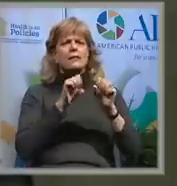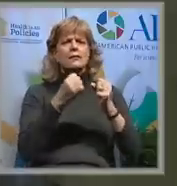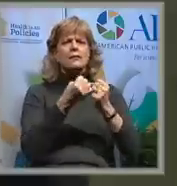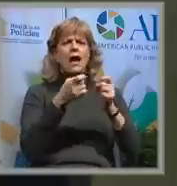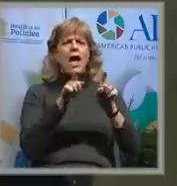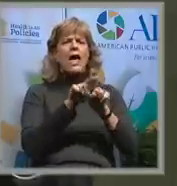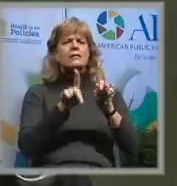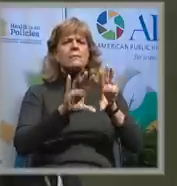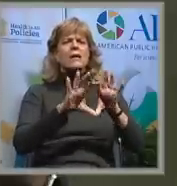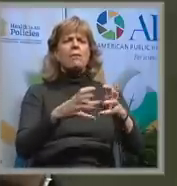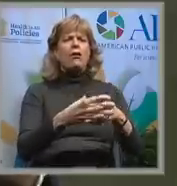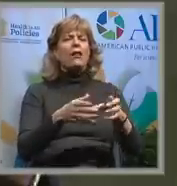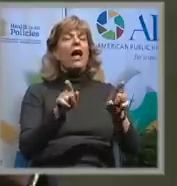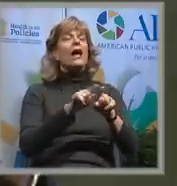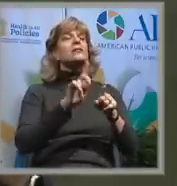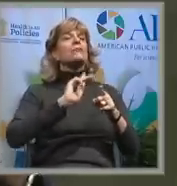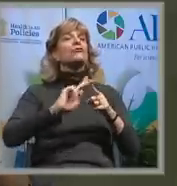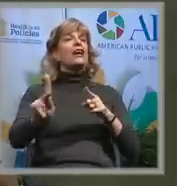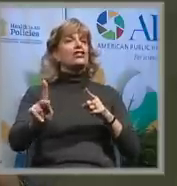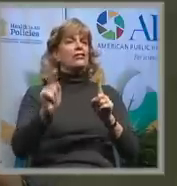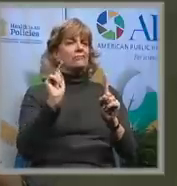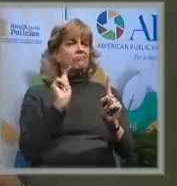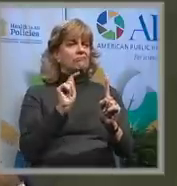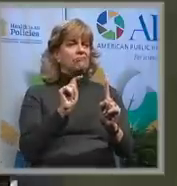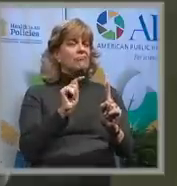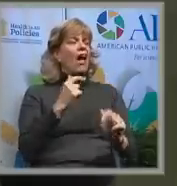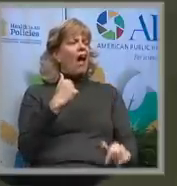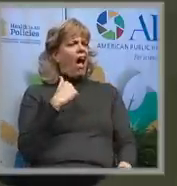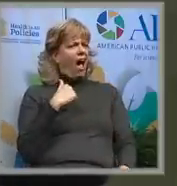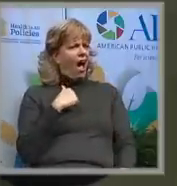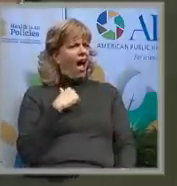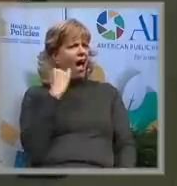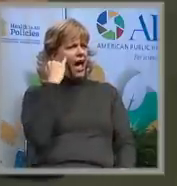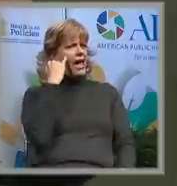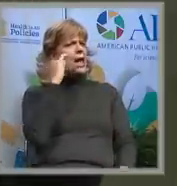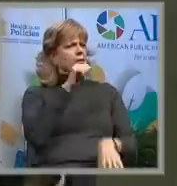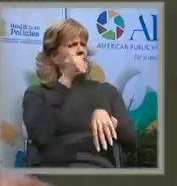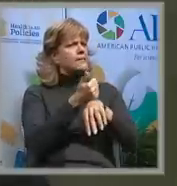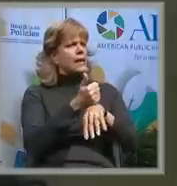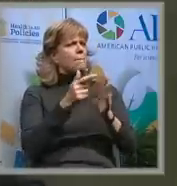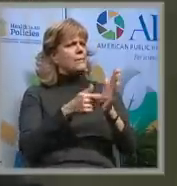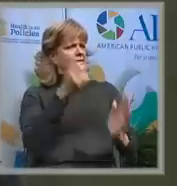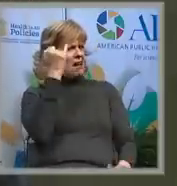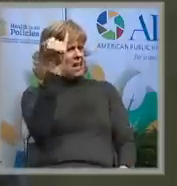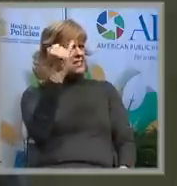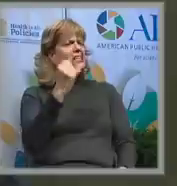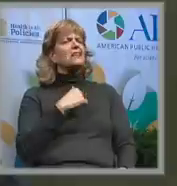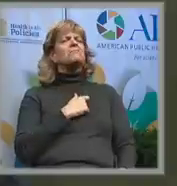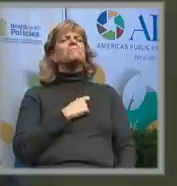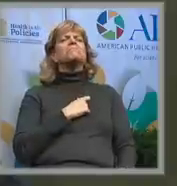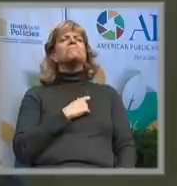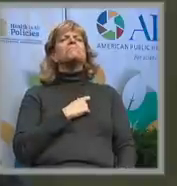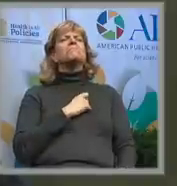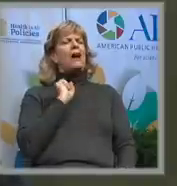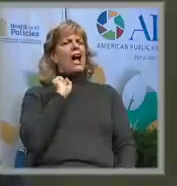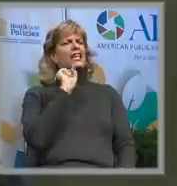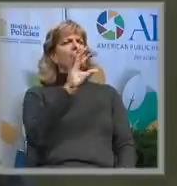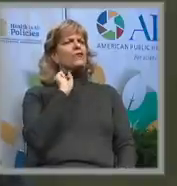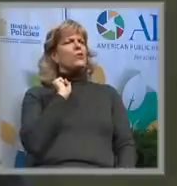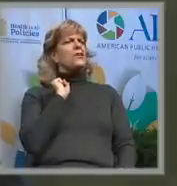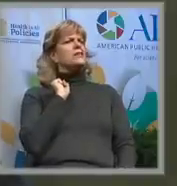people, as a profession. And I posit this statement to you. I give you this